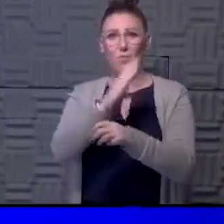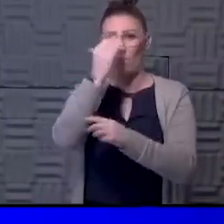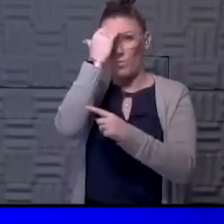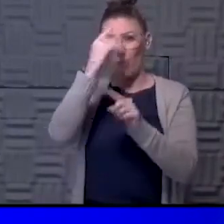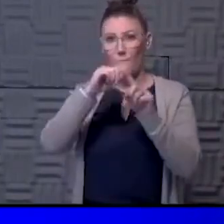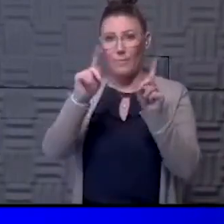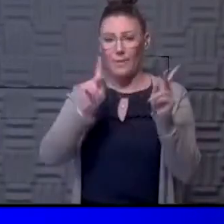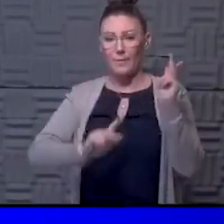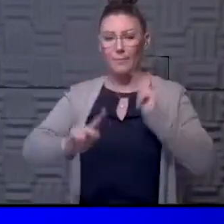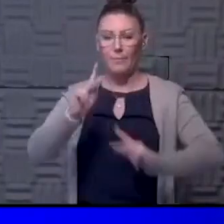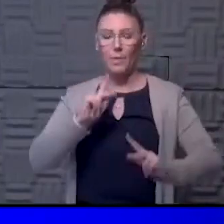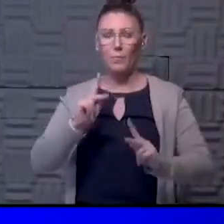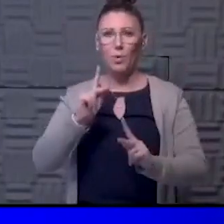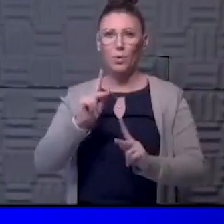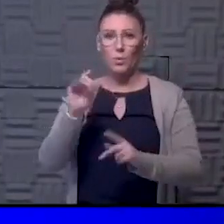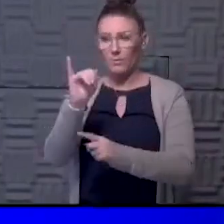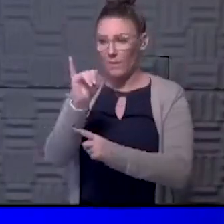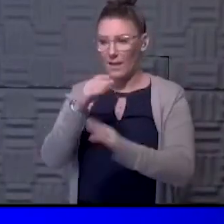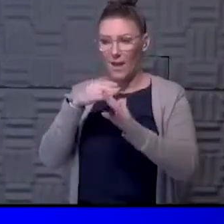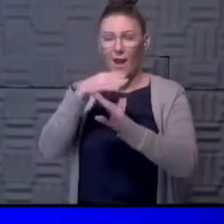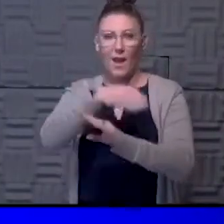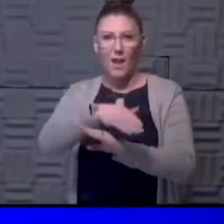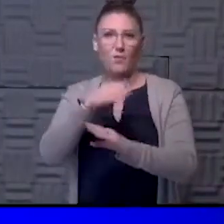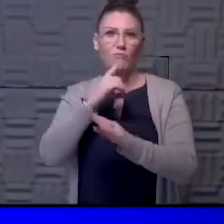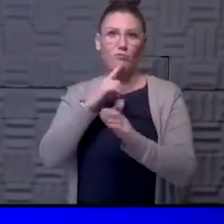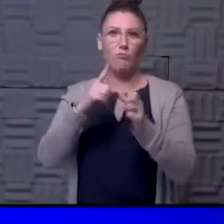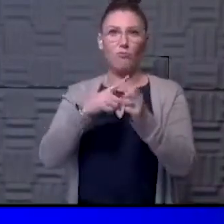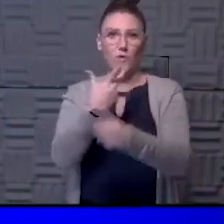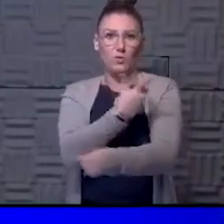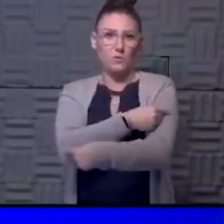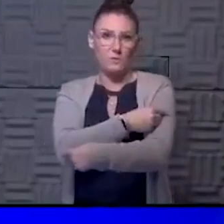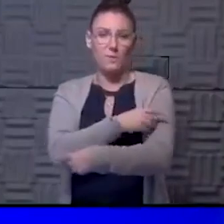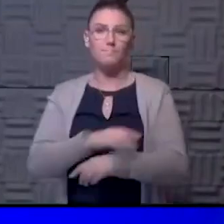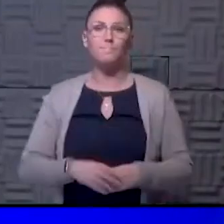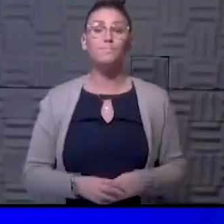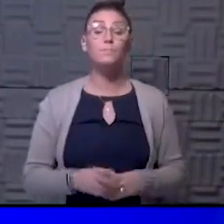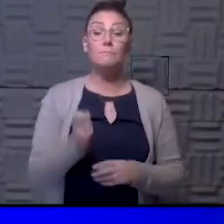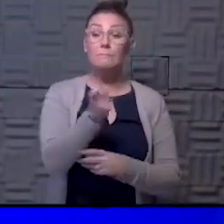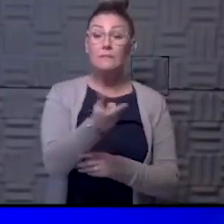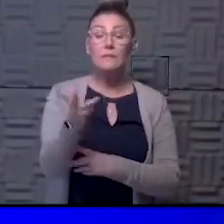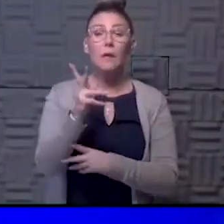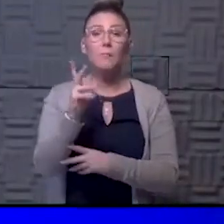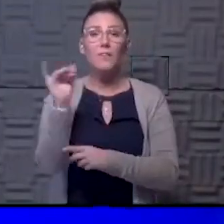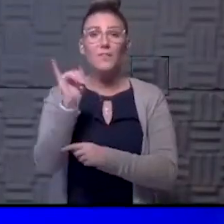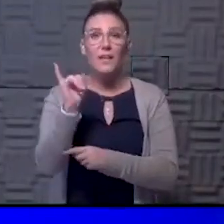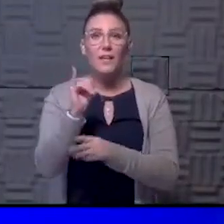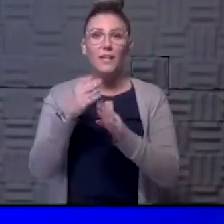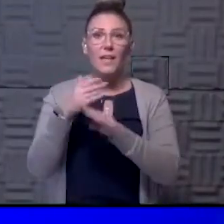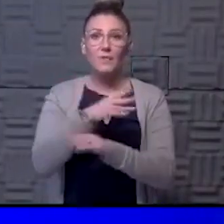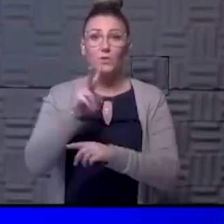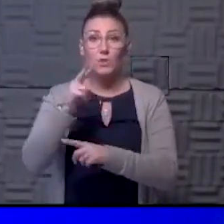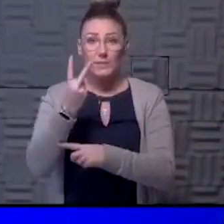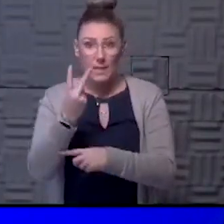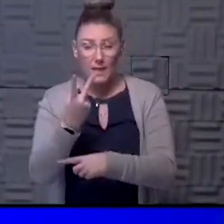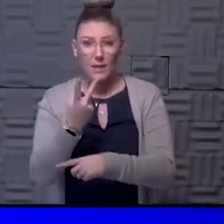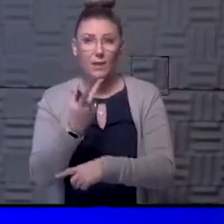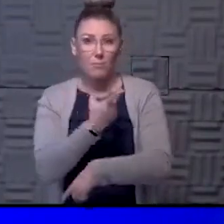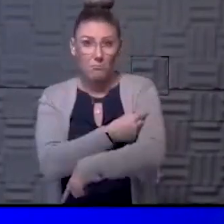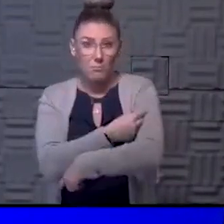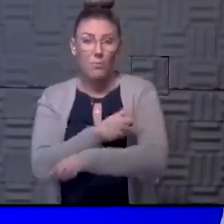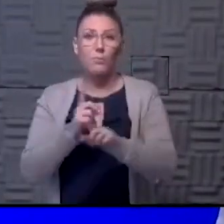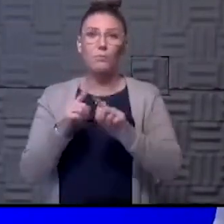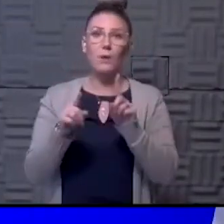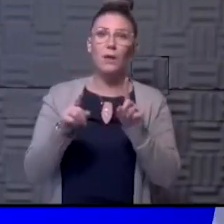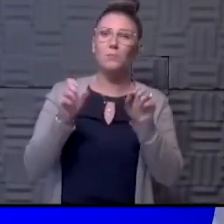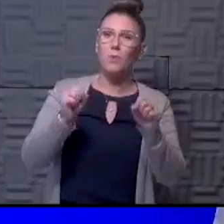people were getting infected after that, especially that first vaccine dose. There were some who were getting infected after that second, but it's probably going to